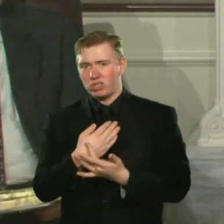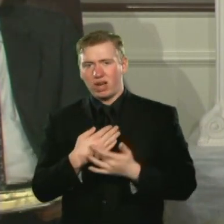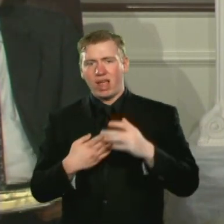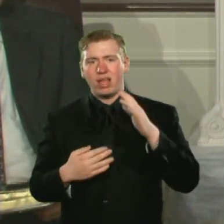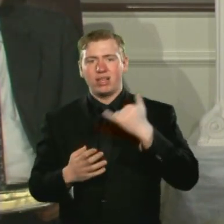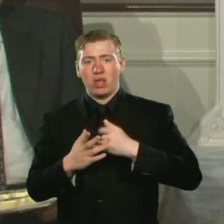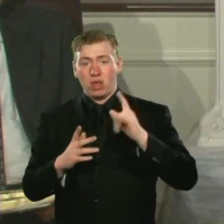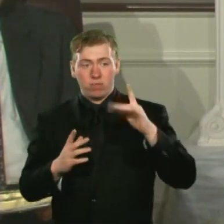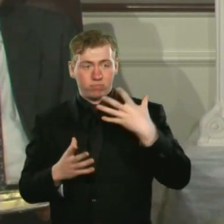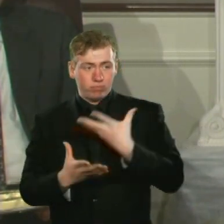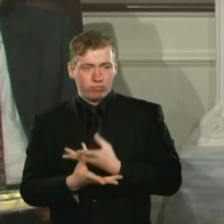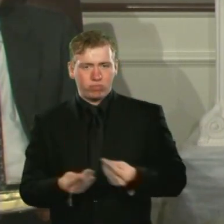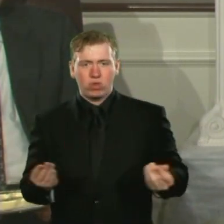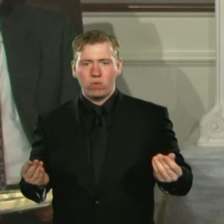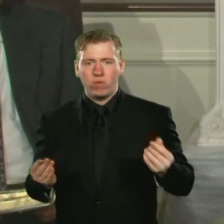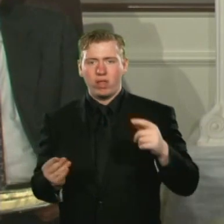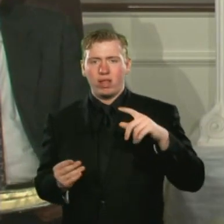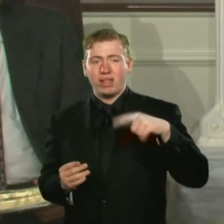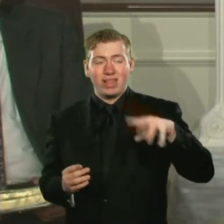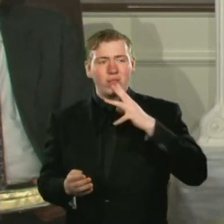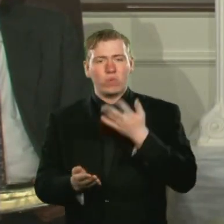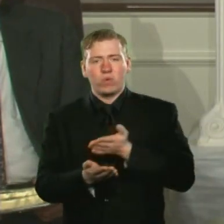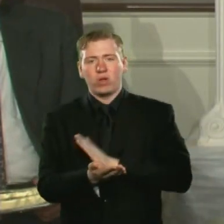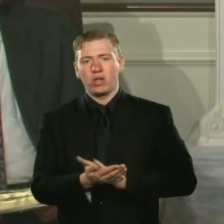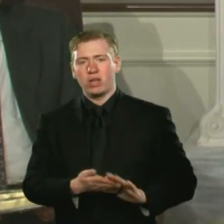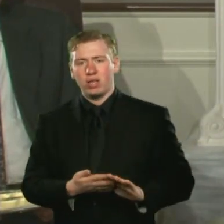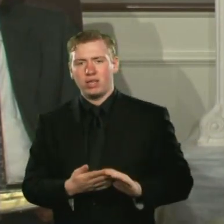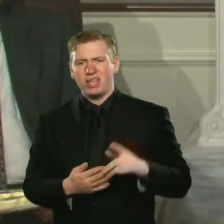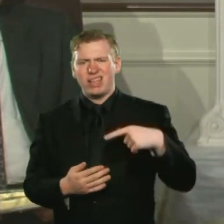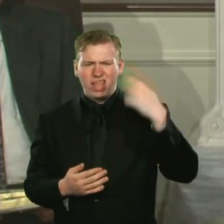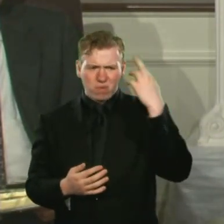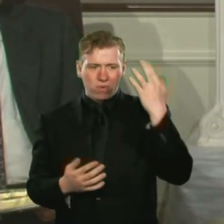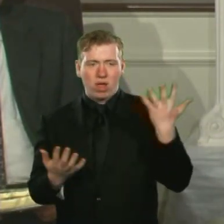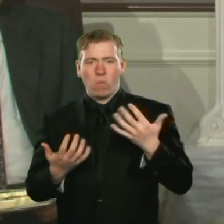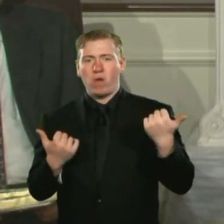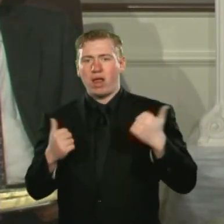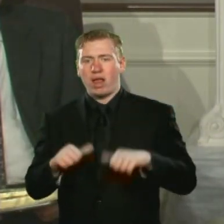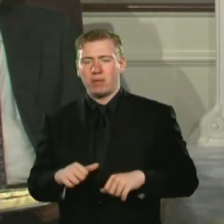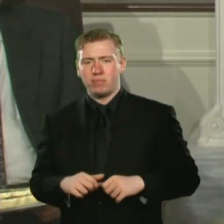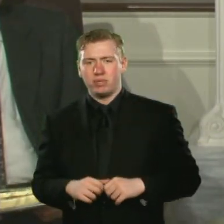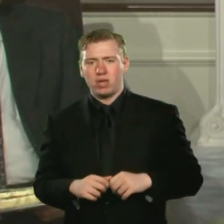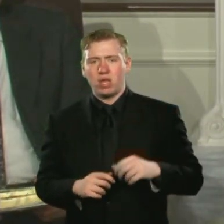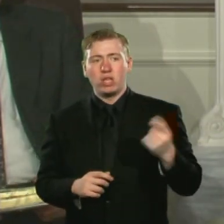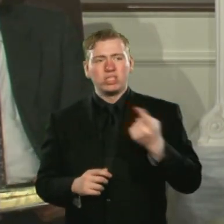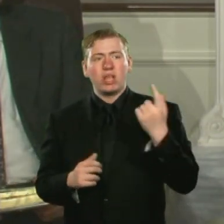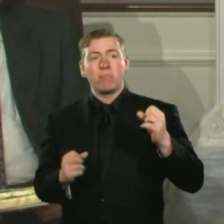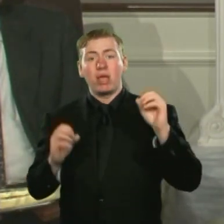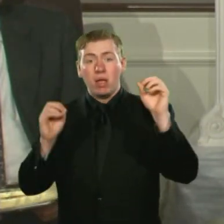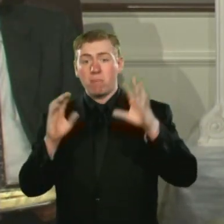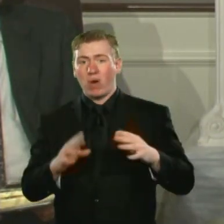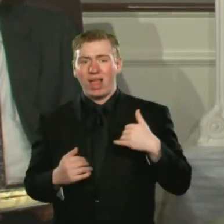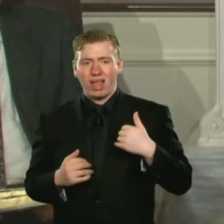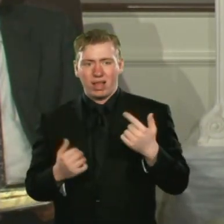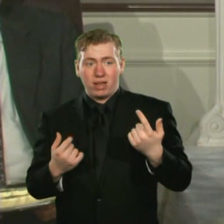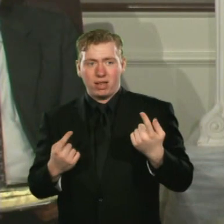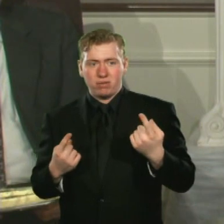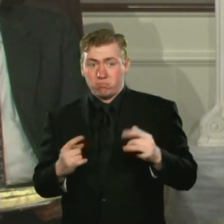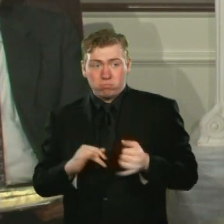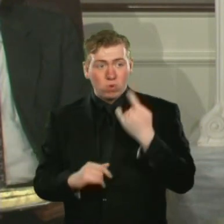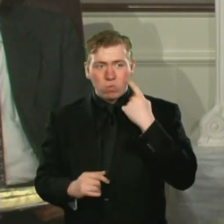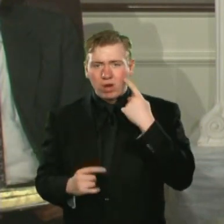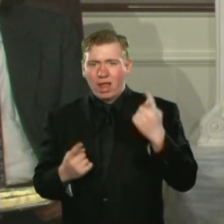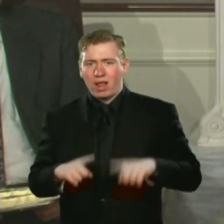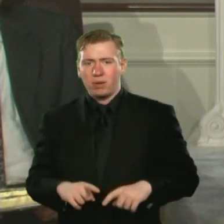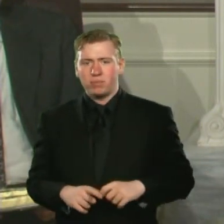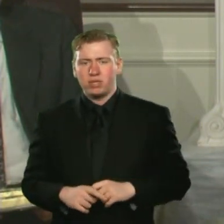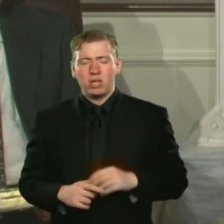away. And they were cleansed. They realized what had happened. Something miraculous had just taken place.